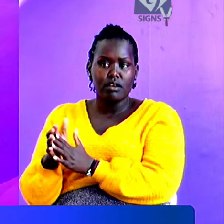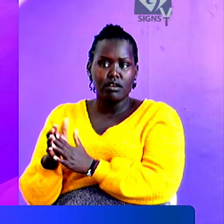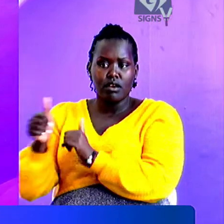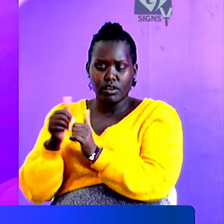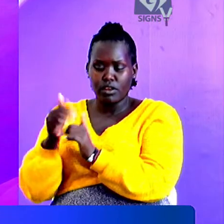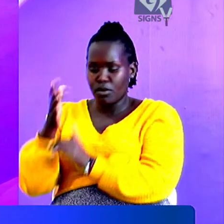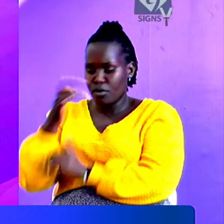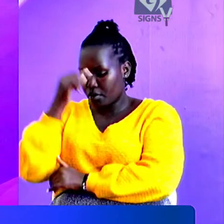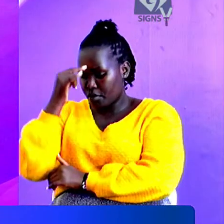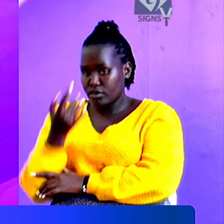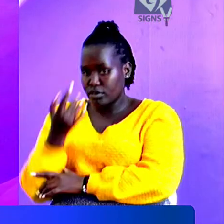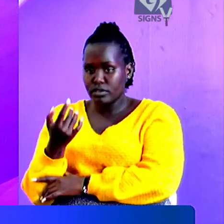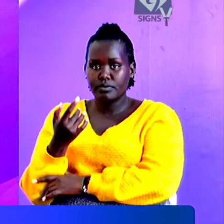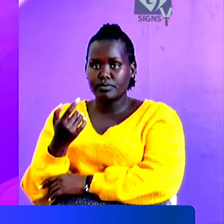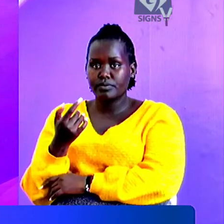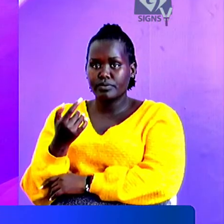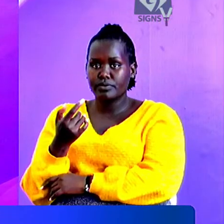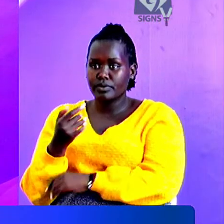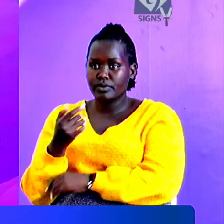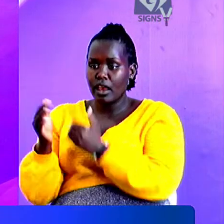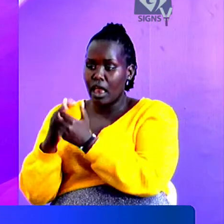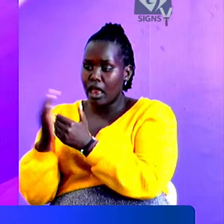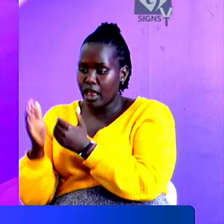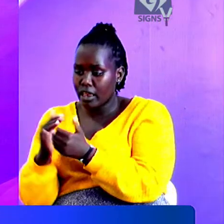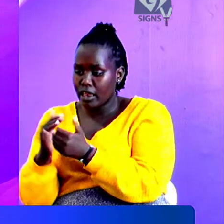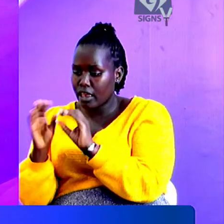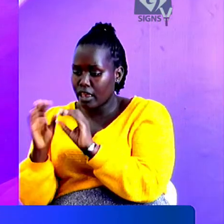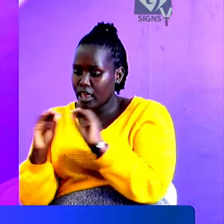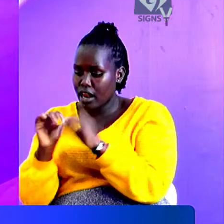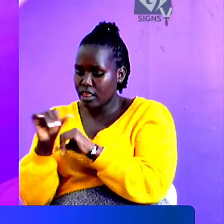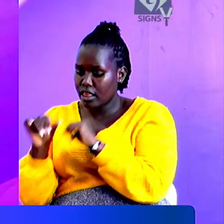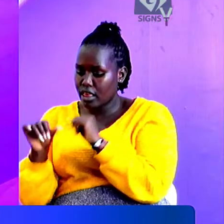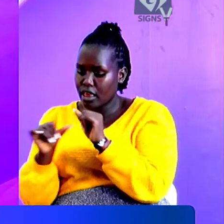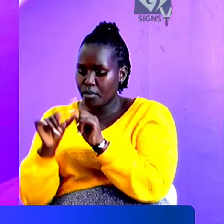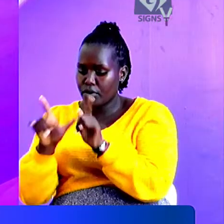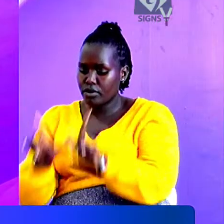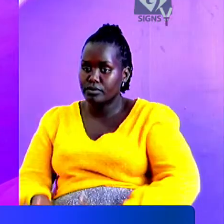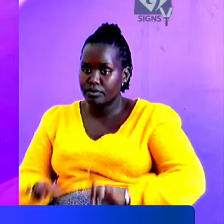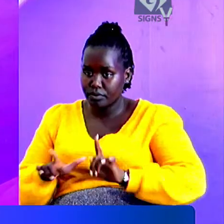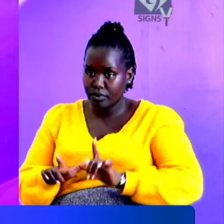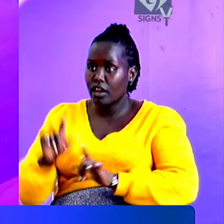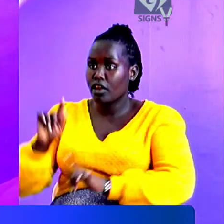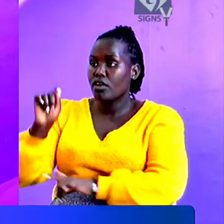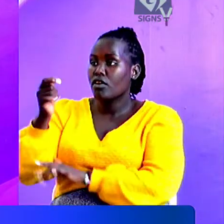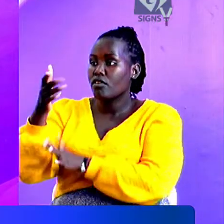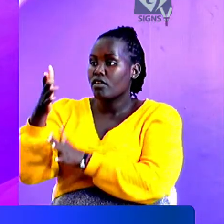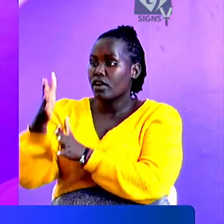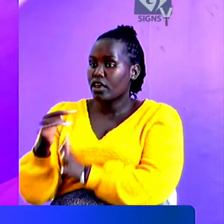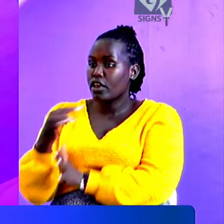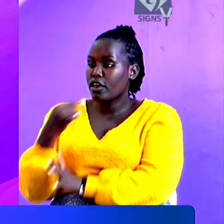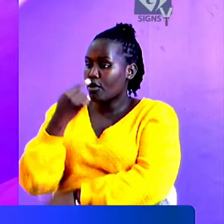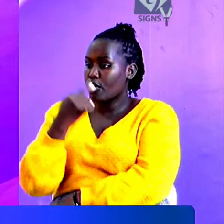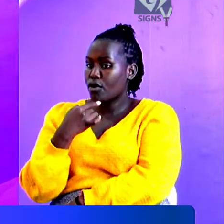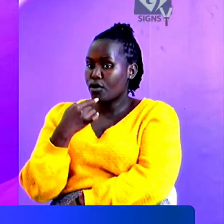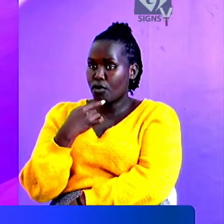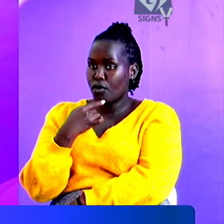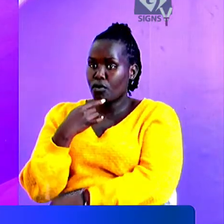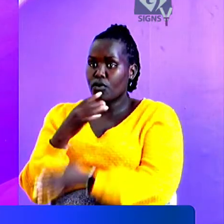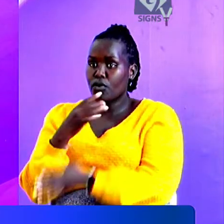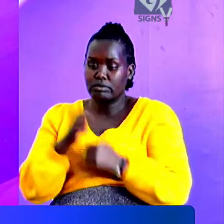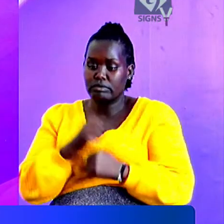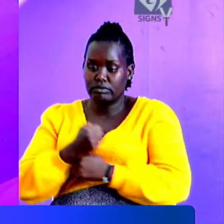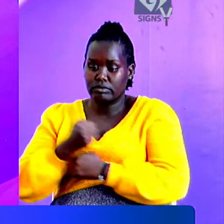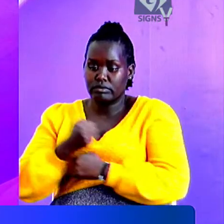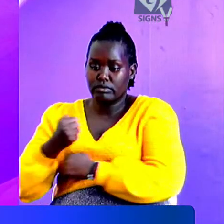longer, they don't care about the life of a Kenyan who has been abducted or arrested in